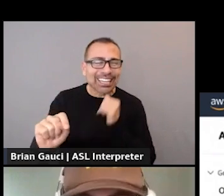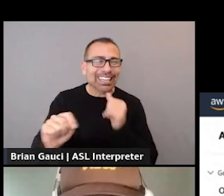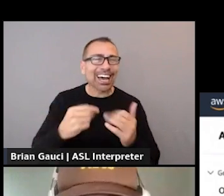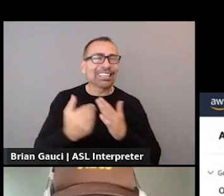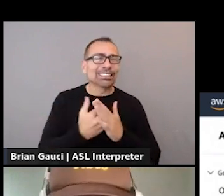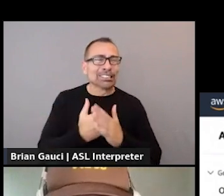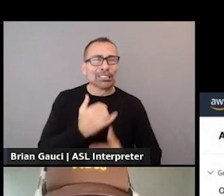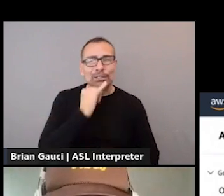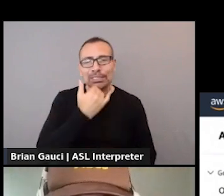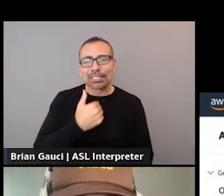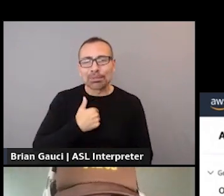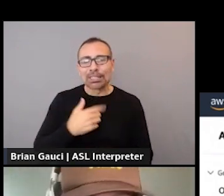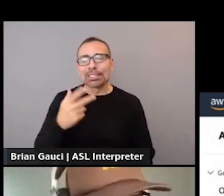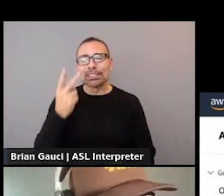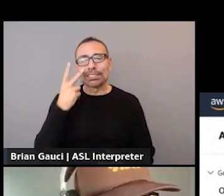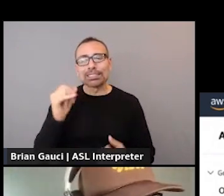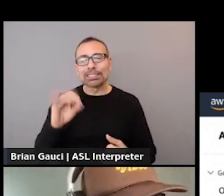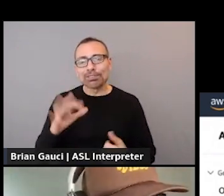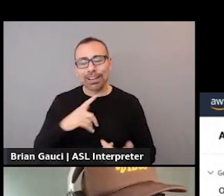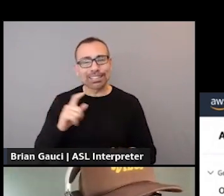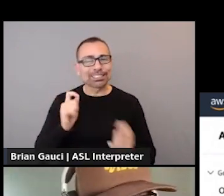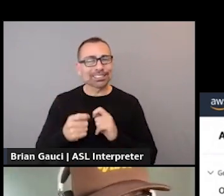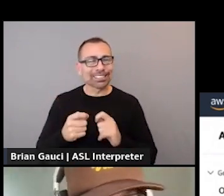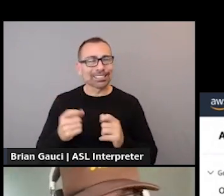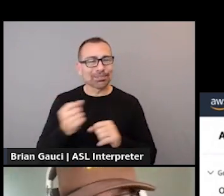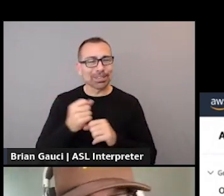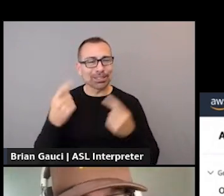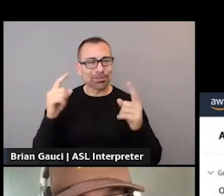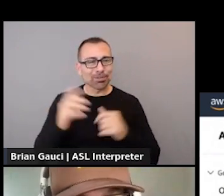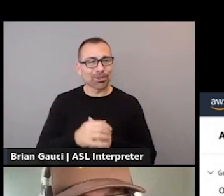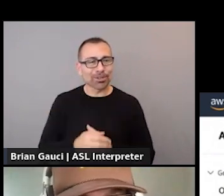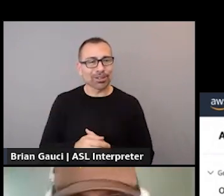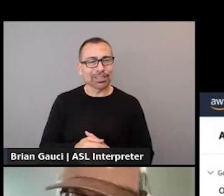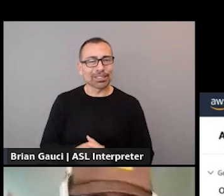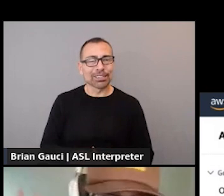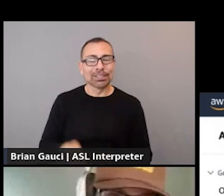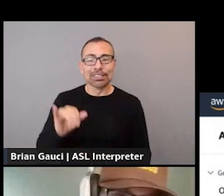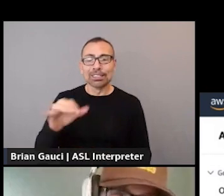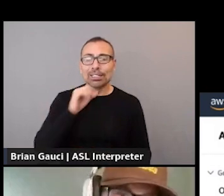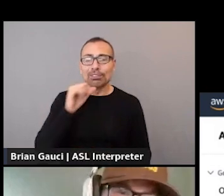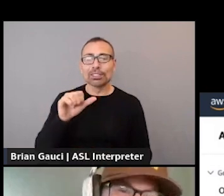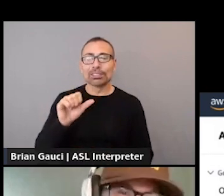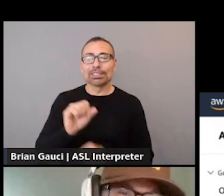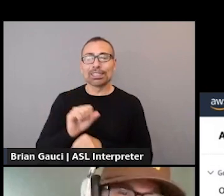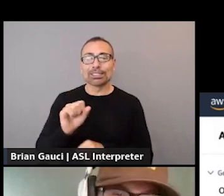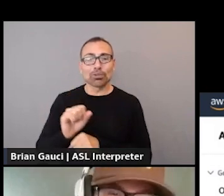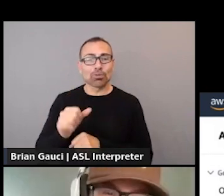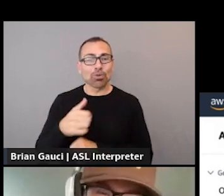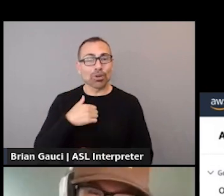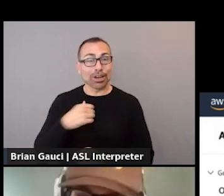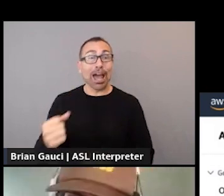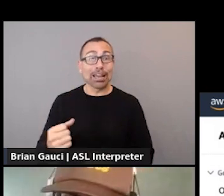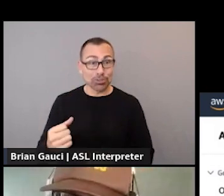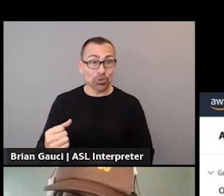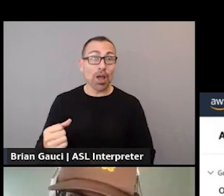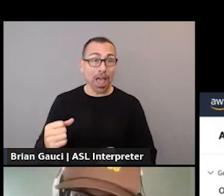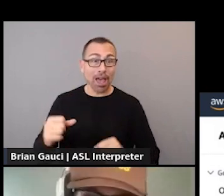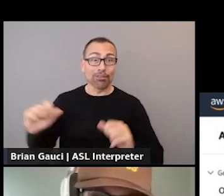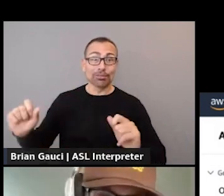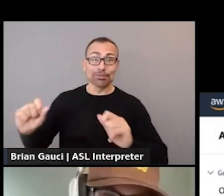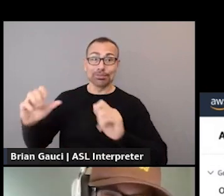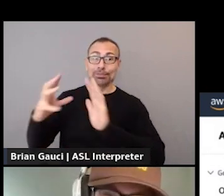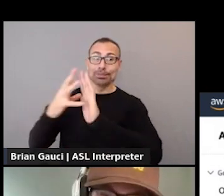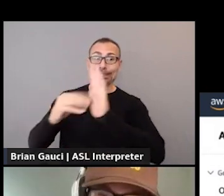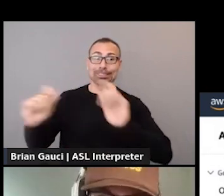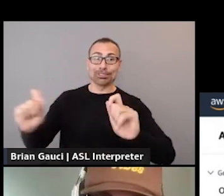it works. If it doesn't work, I did take a screenshot of how That's live demo. That's a